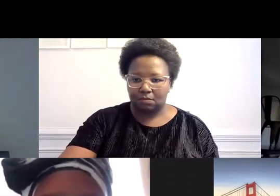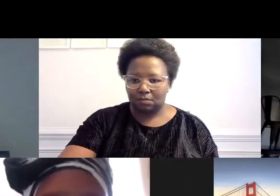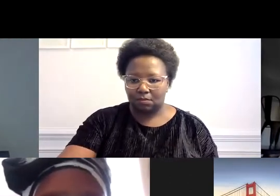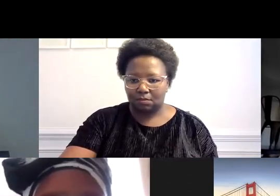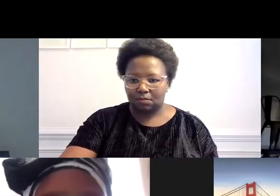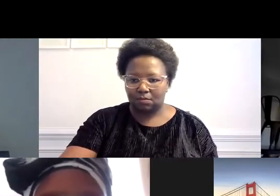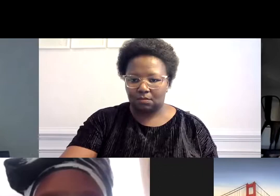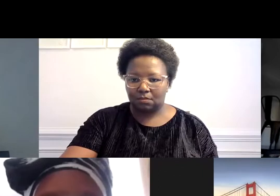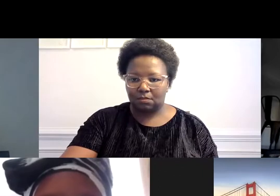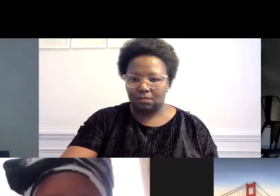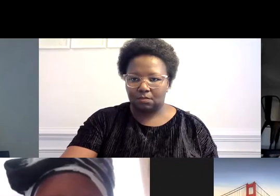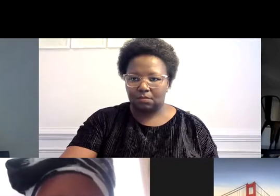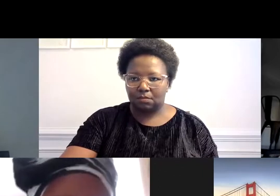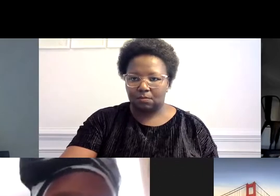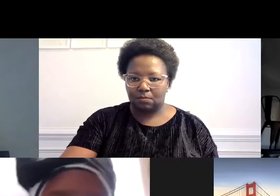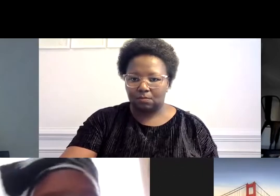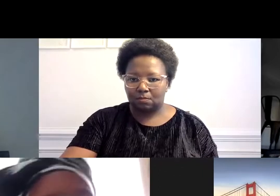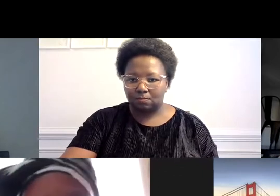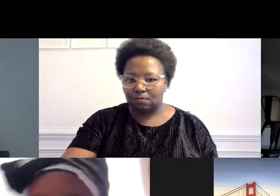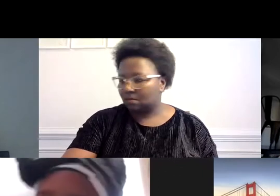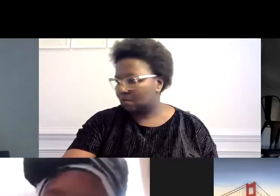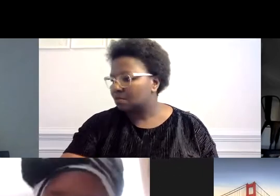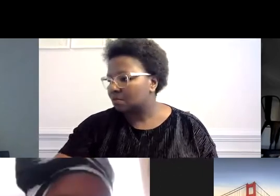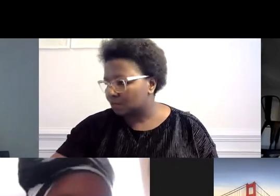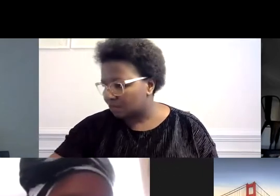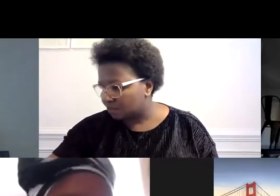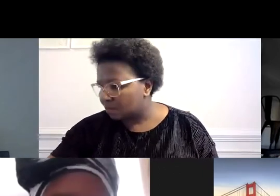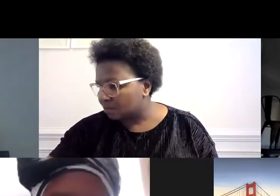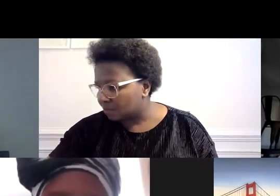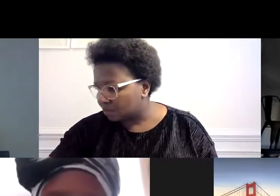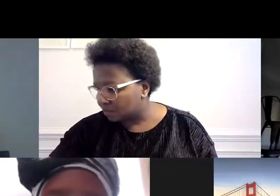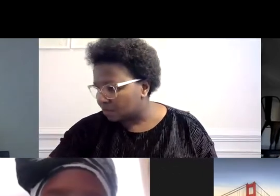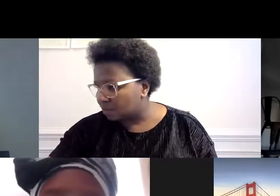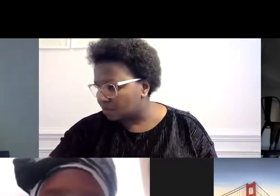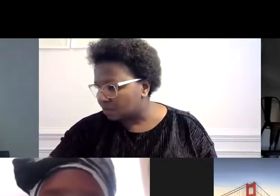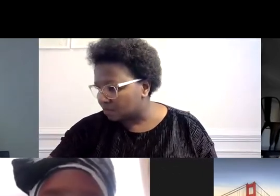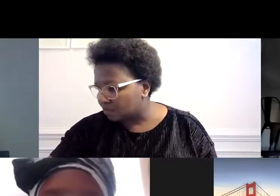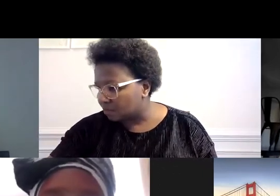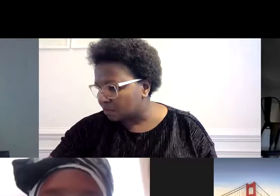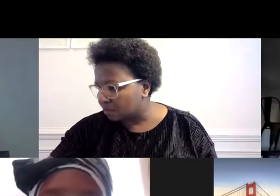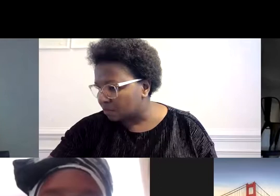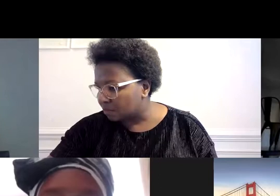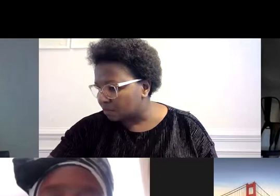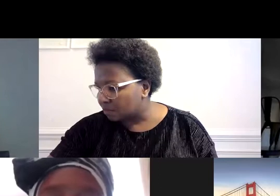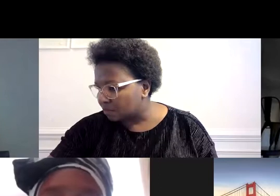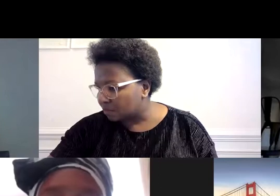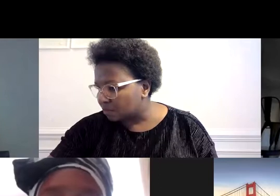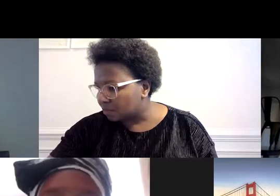say that light, you know, I feel like I was in the dark, you know, I was confused and not